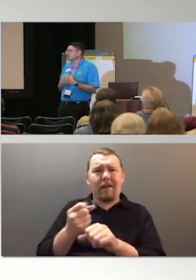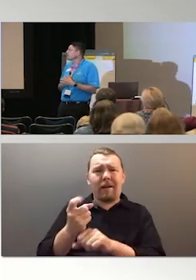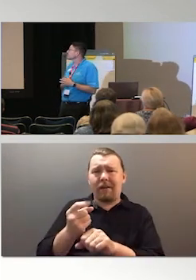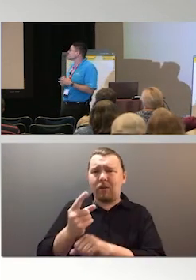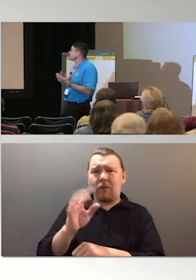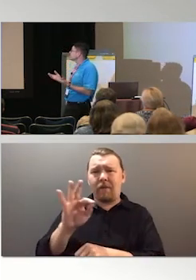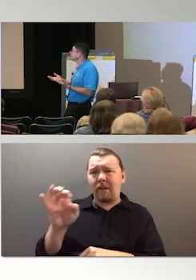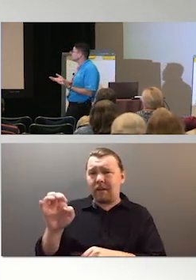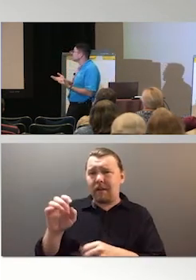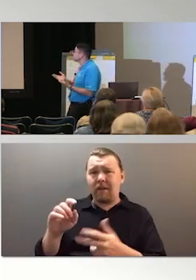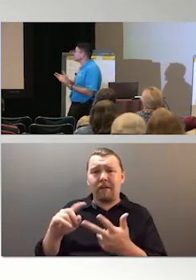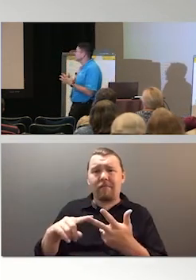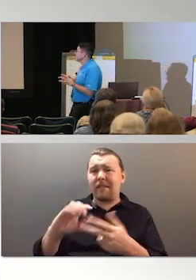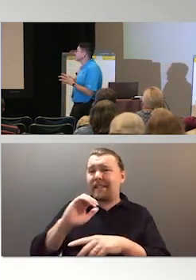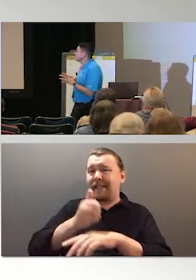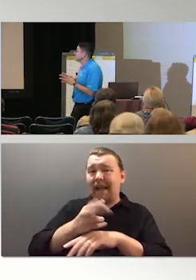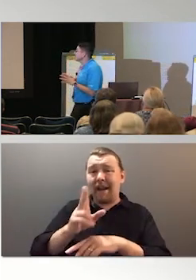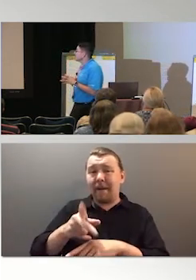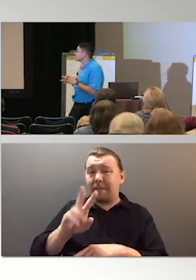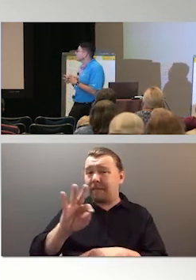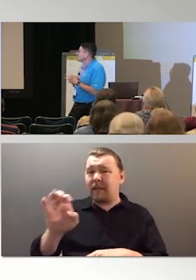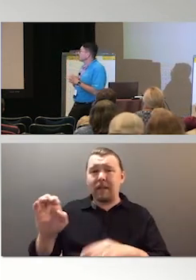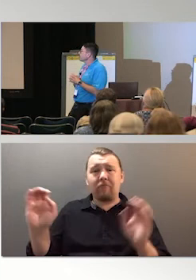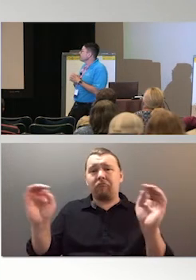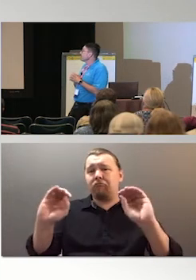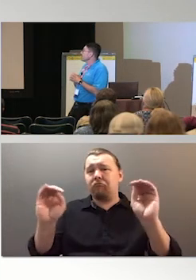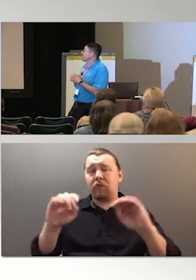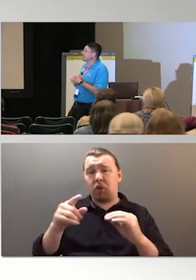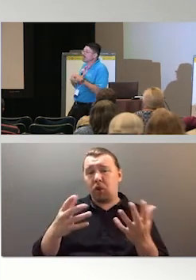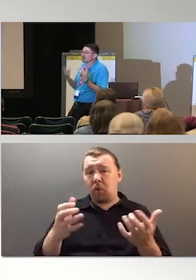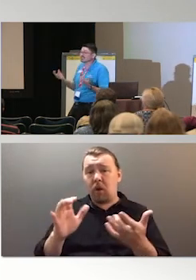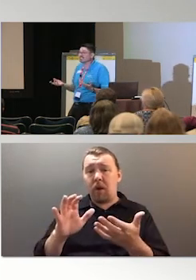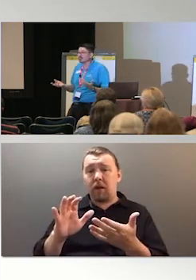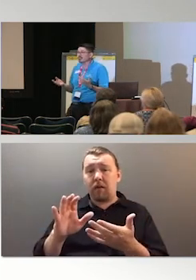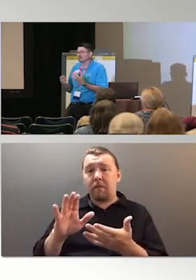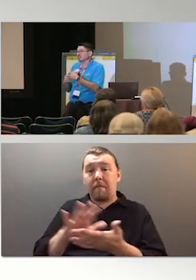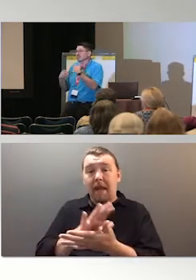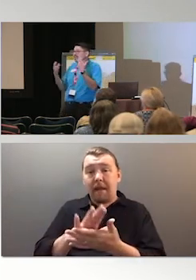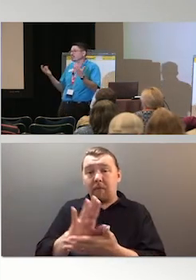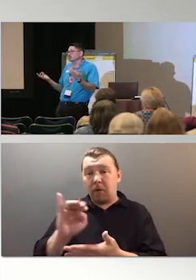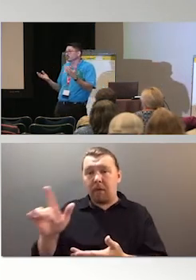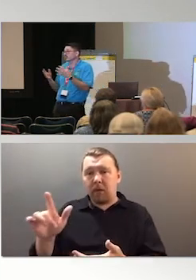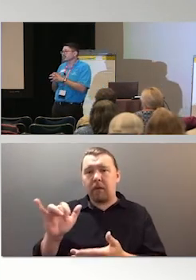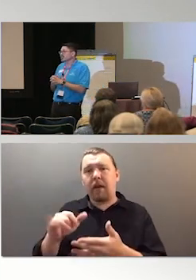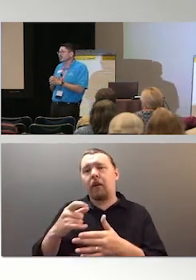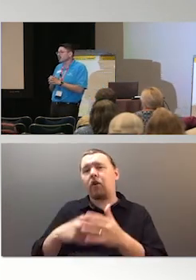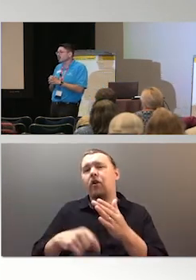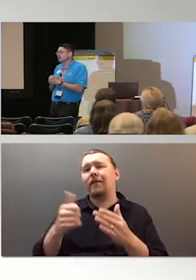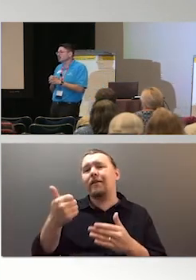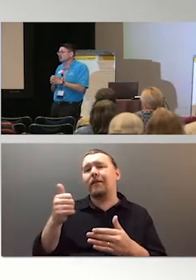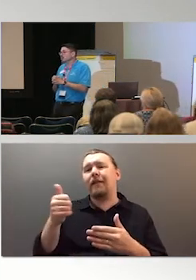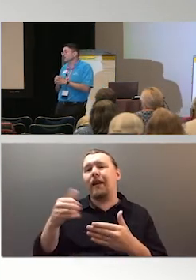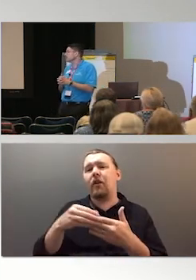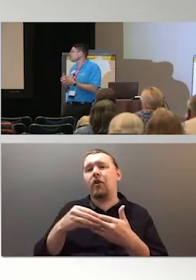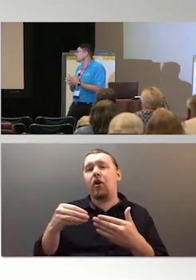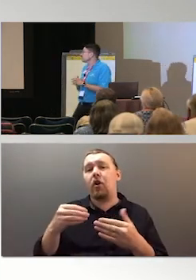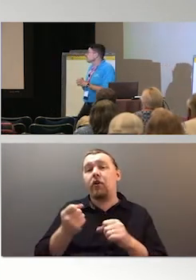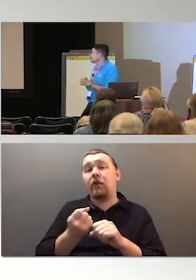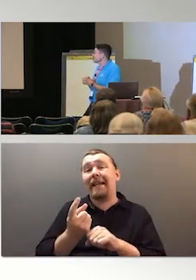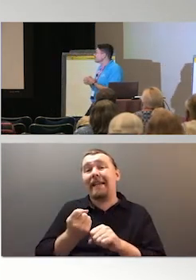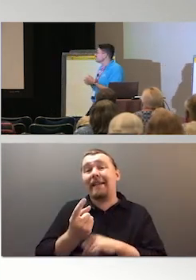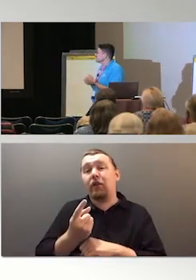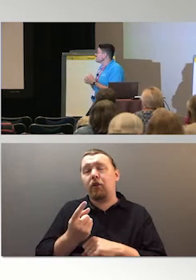There's no setup fee. If you want paper statements, it's an annual fee of $10, which currently is